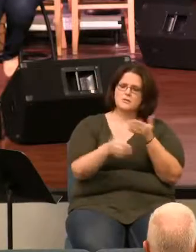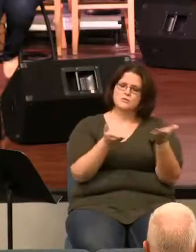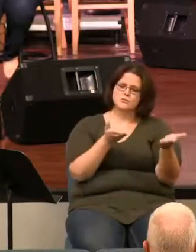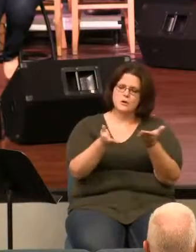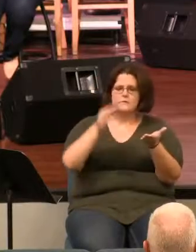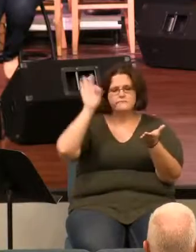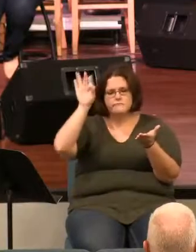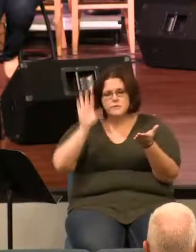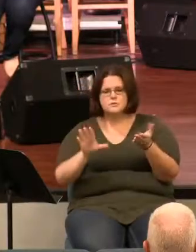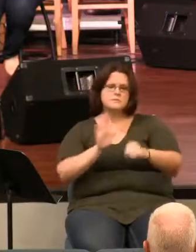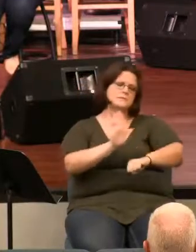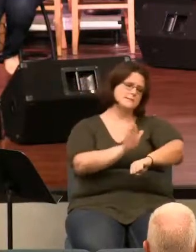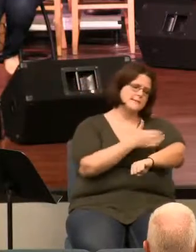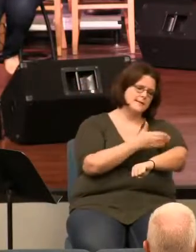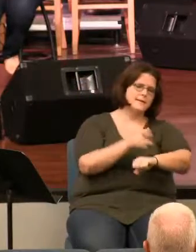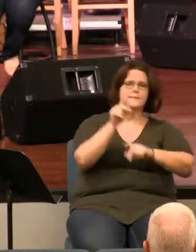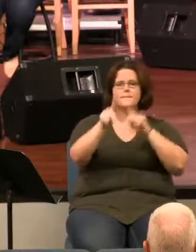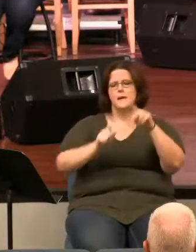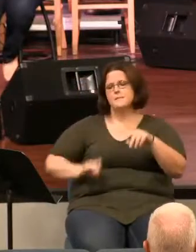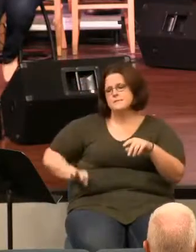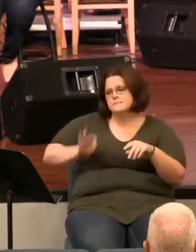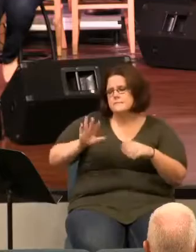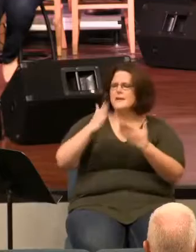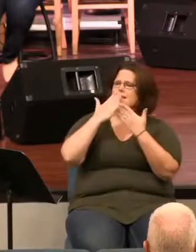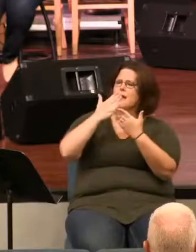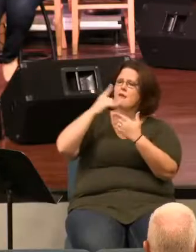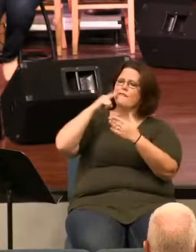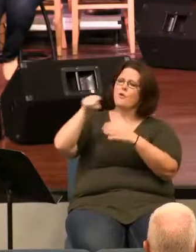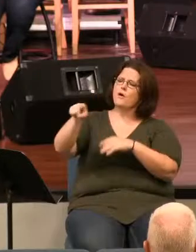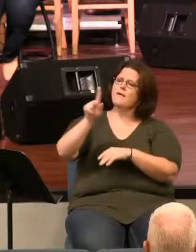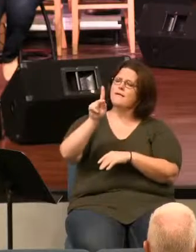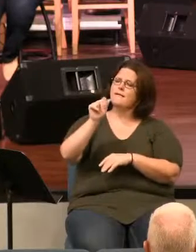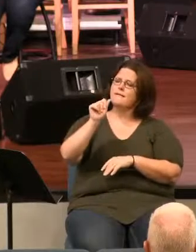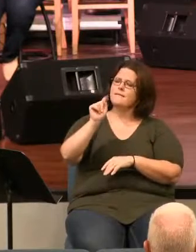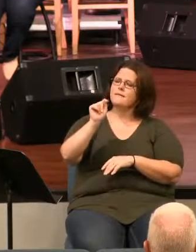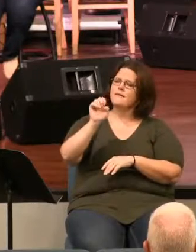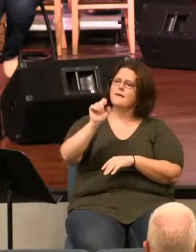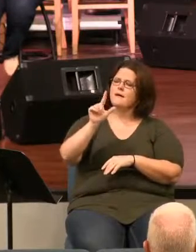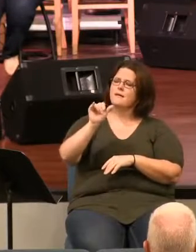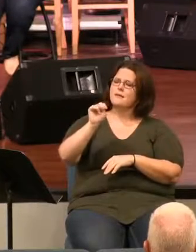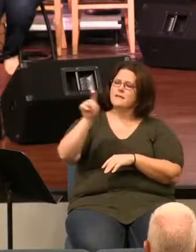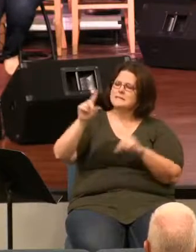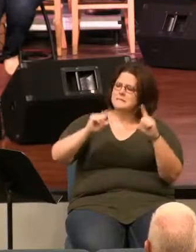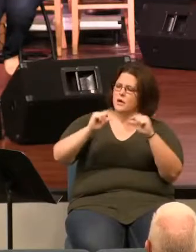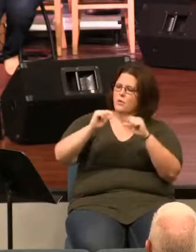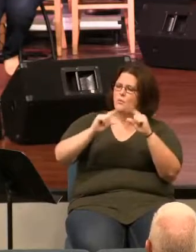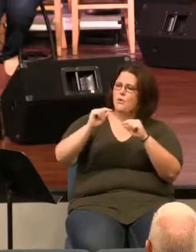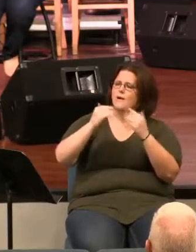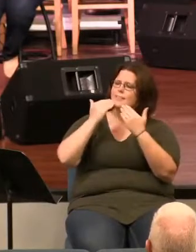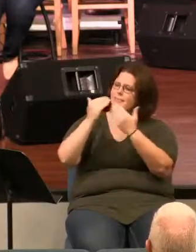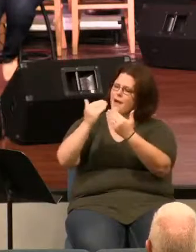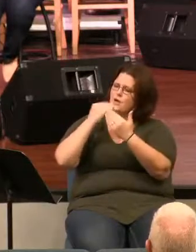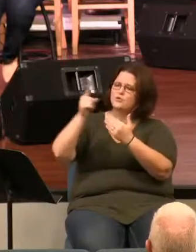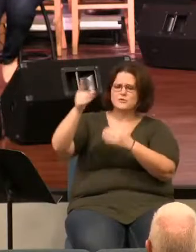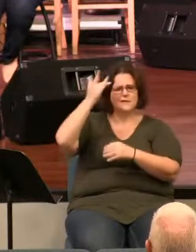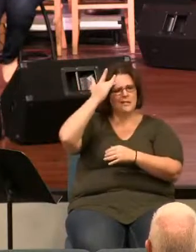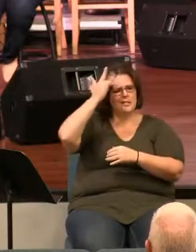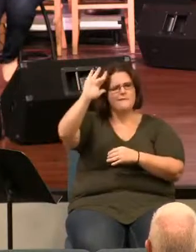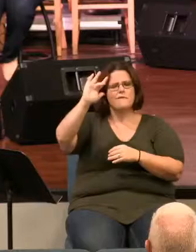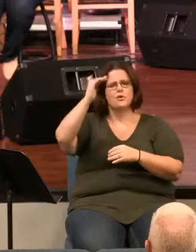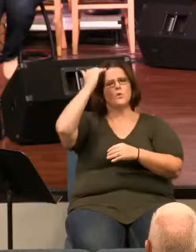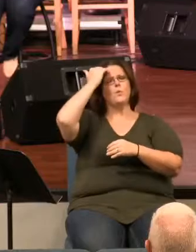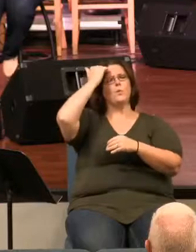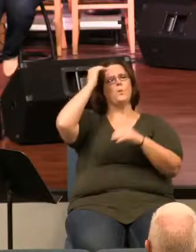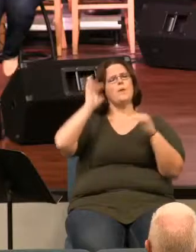the giving. We thank you for Miss Caitlin serving you in Singapore today, dear God. And thank you for her cleverness that you gave her to